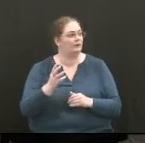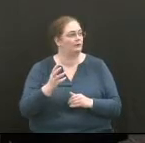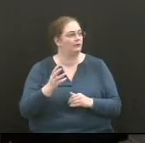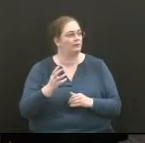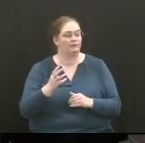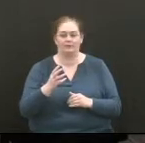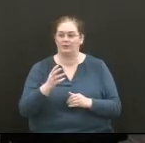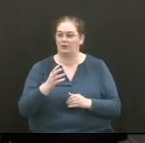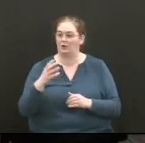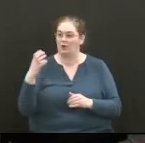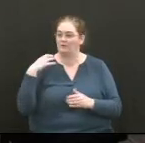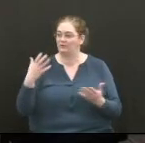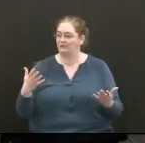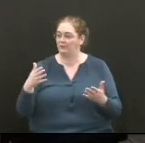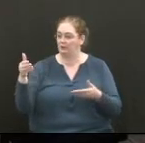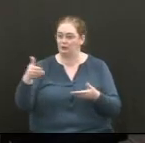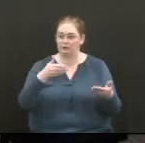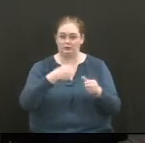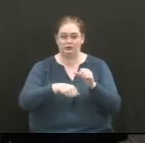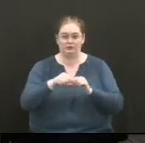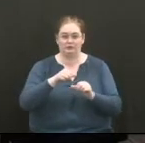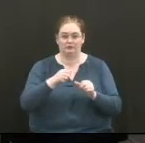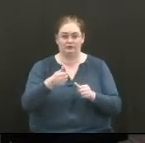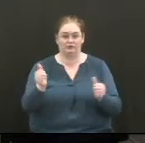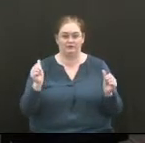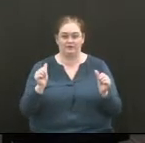Did you guys want to all introduce yourselves?